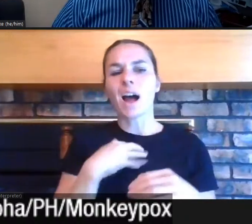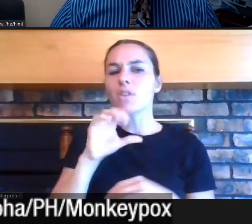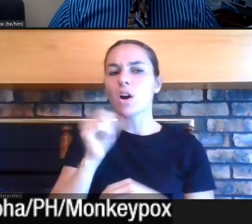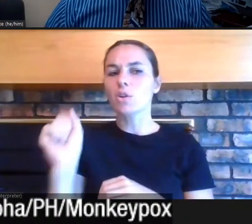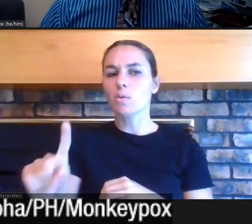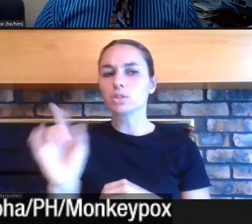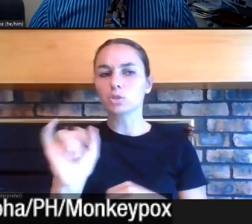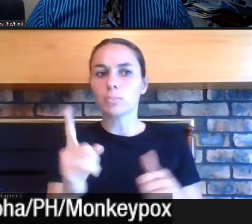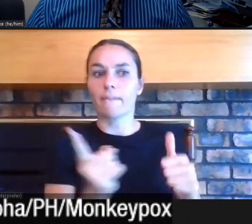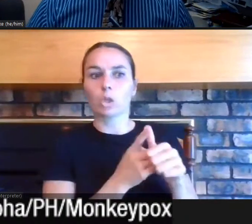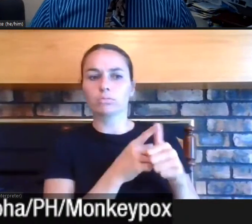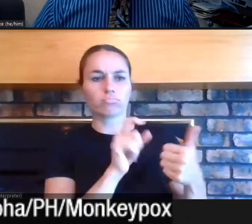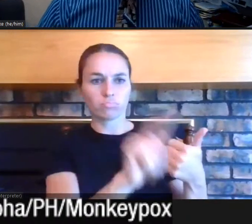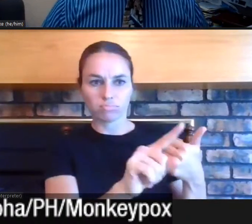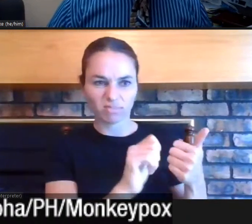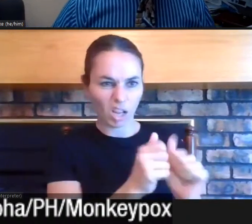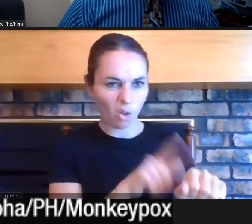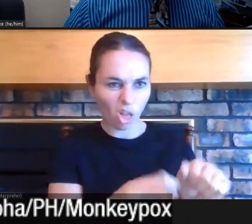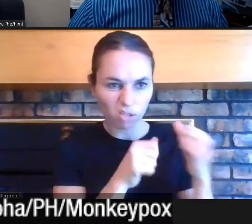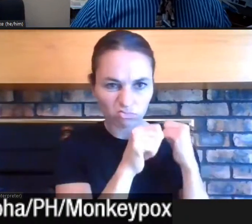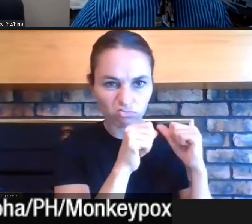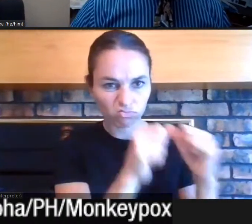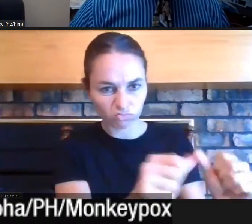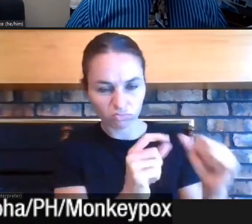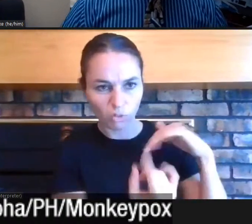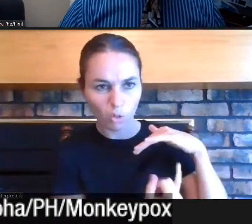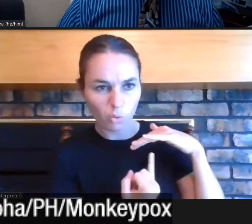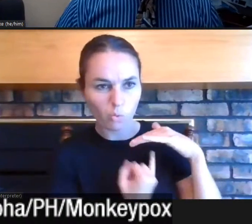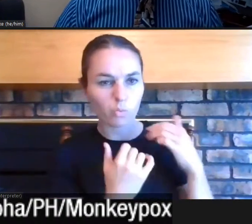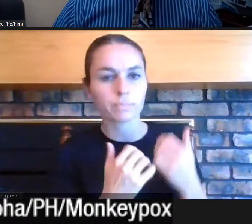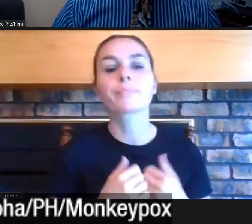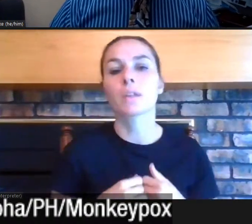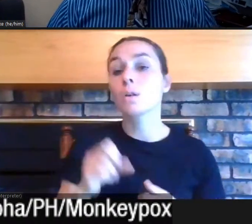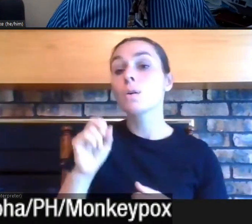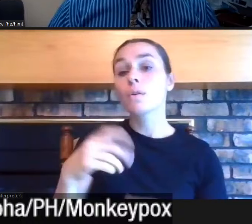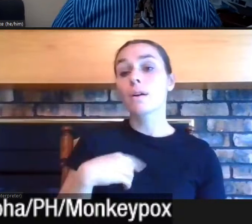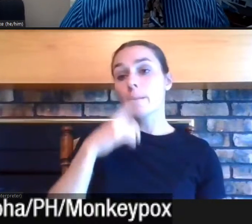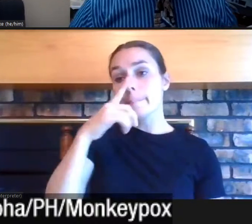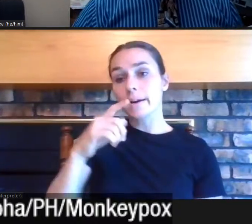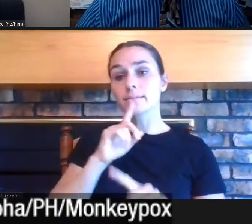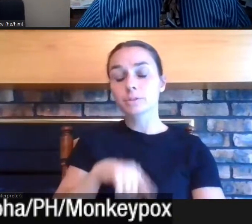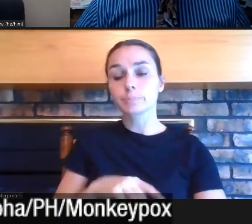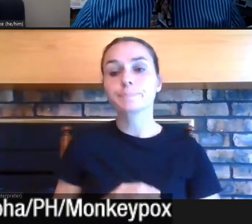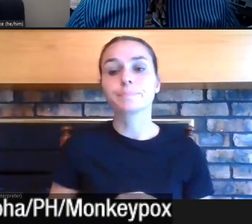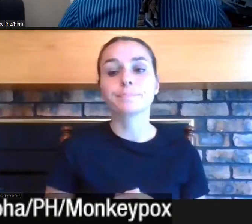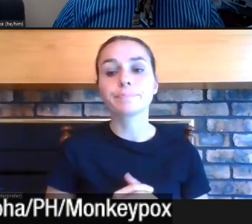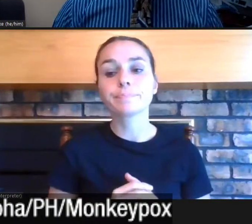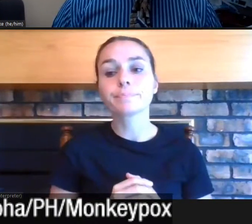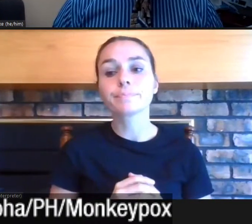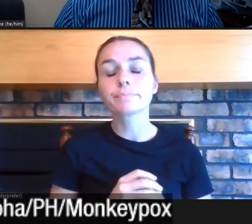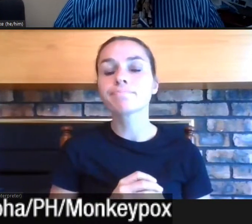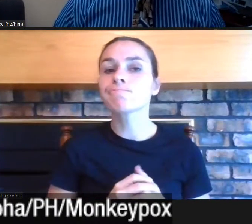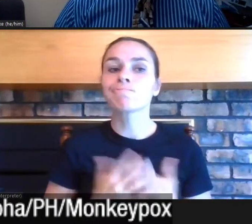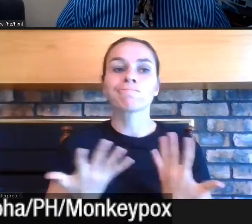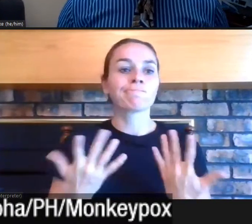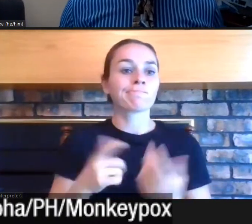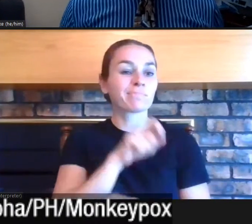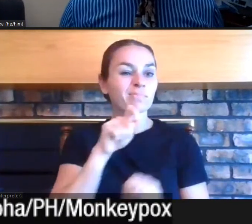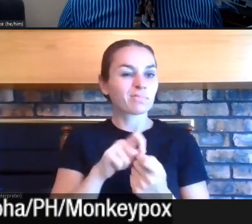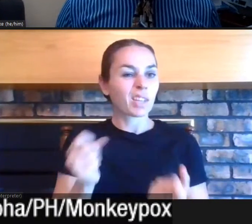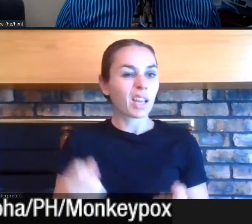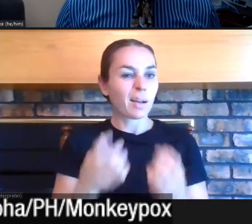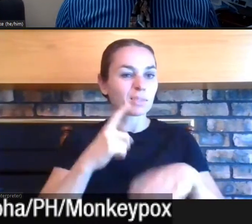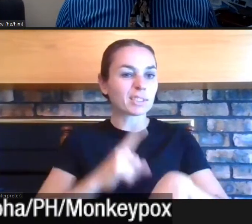question. Thank you, Shayla. I'll take that question. We don't have a specific time amount